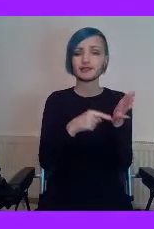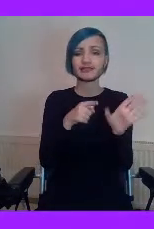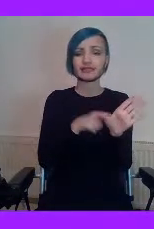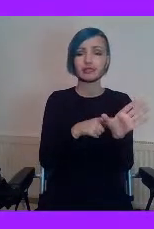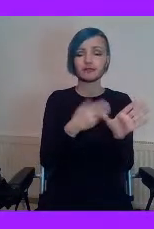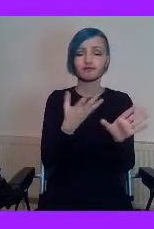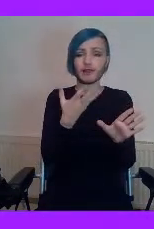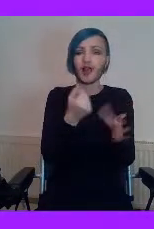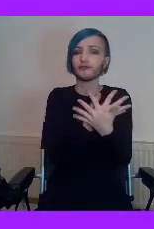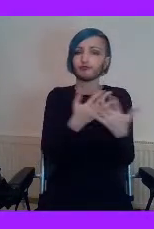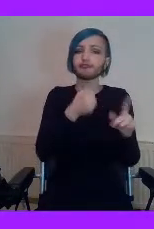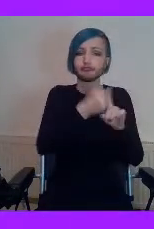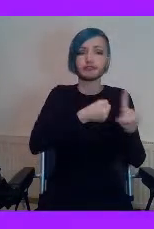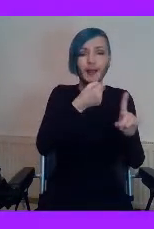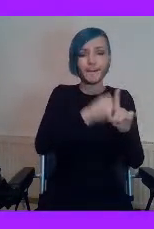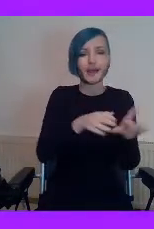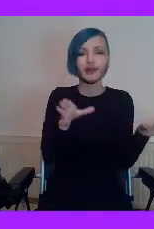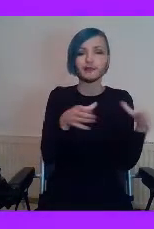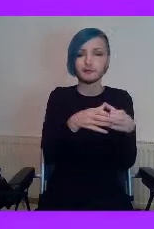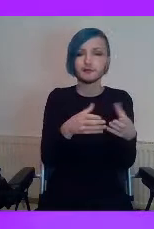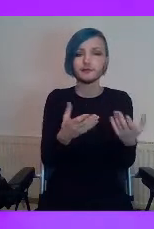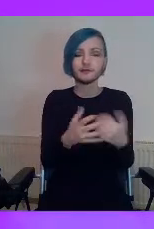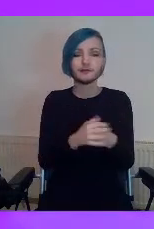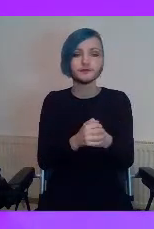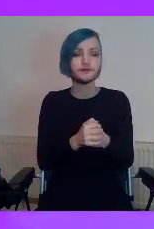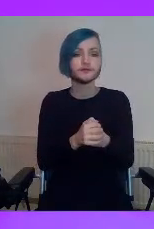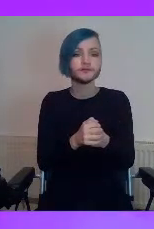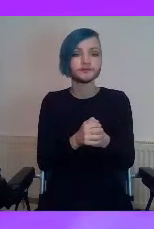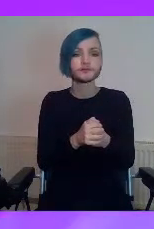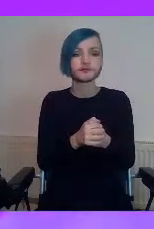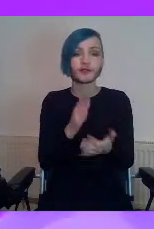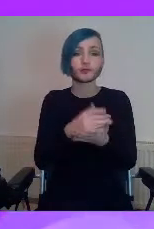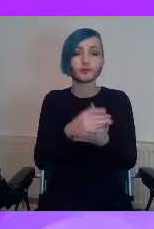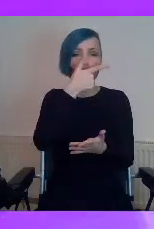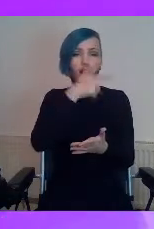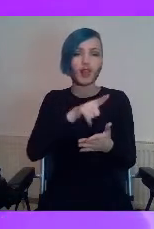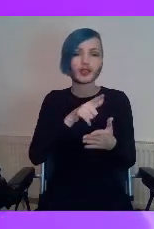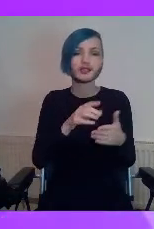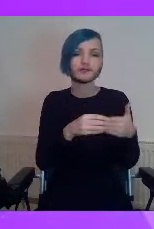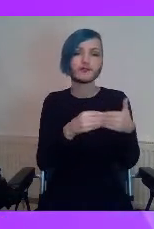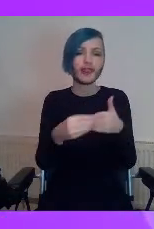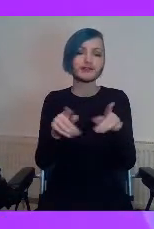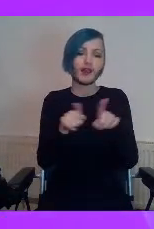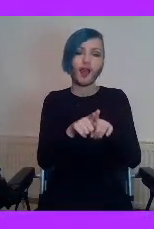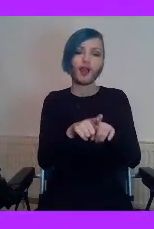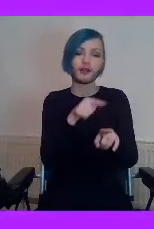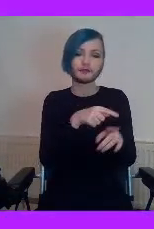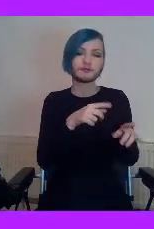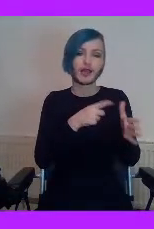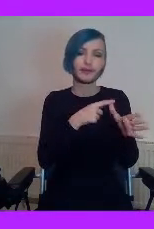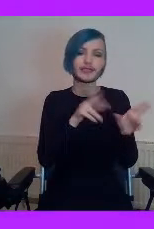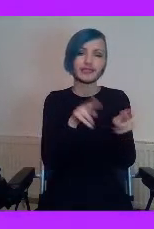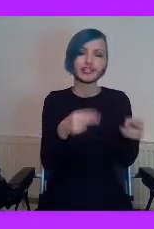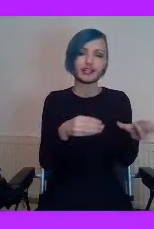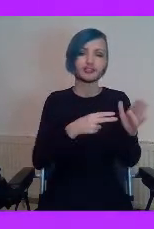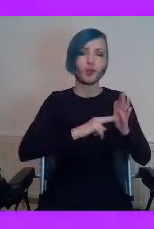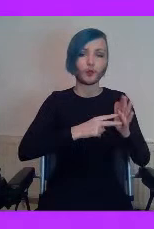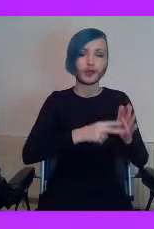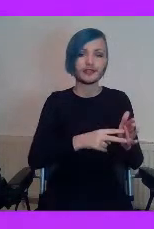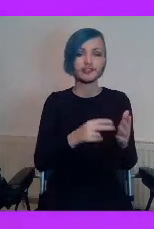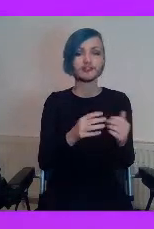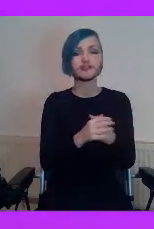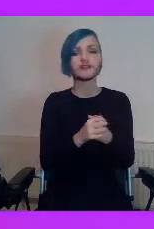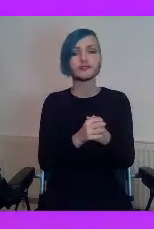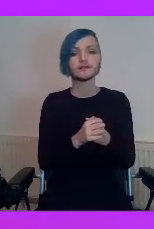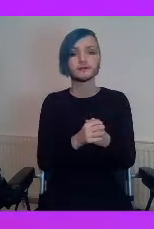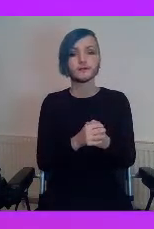come together, and we're very lucky to have leaders like themselves who have ongoing campaigns that I want everyone watching to visit